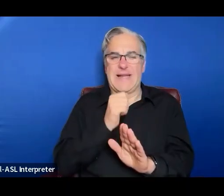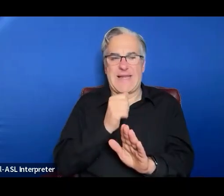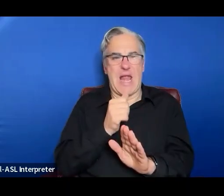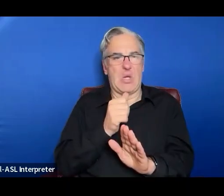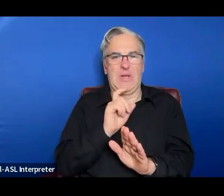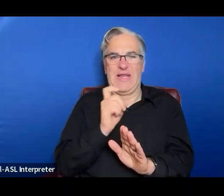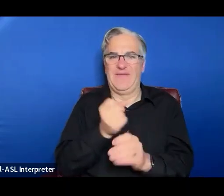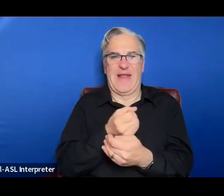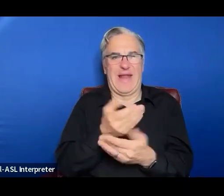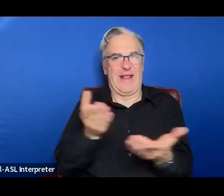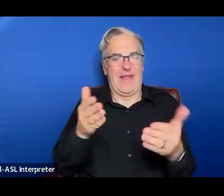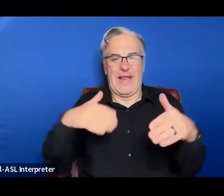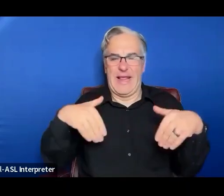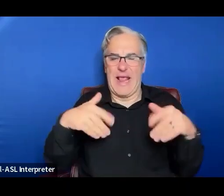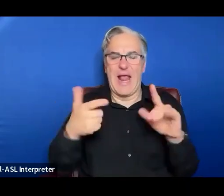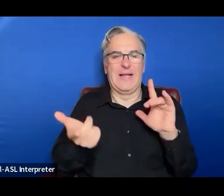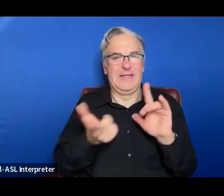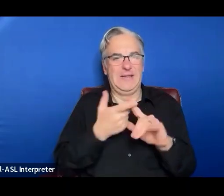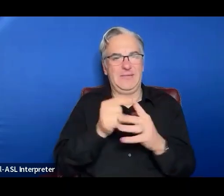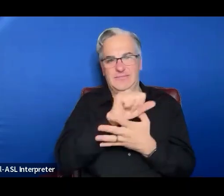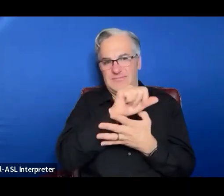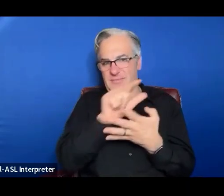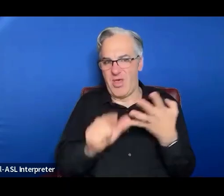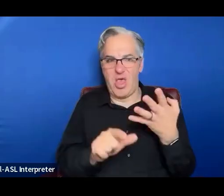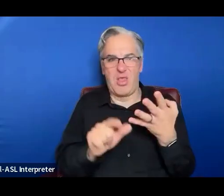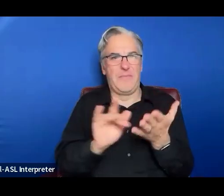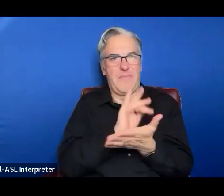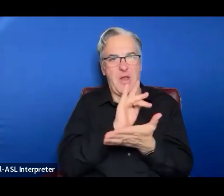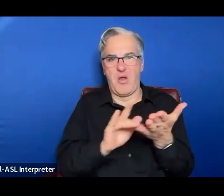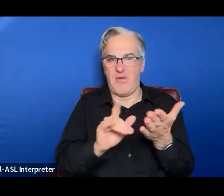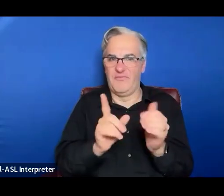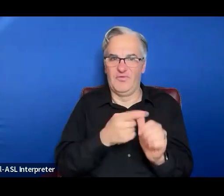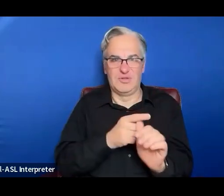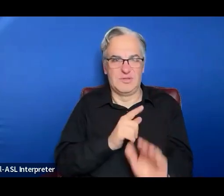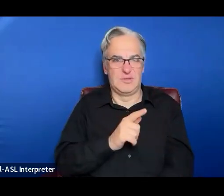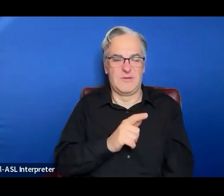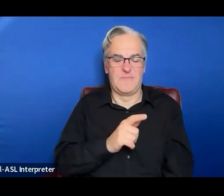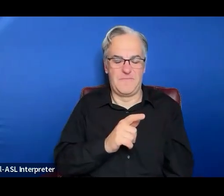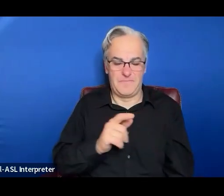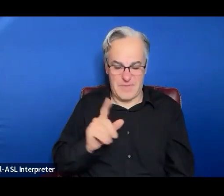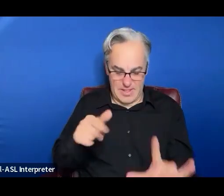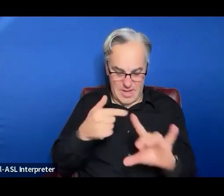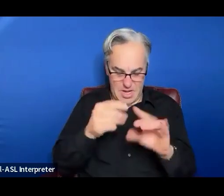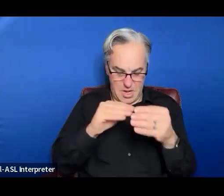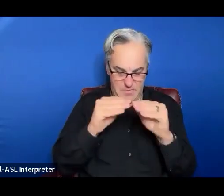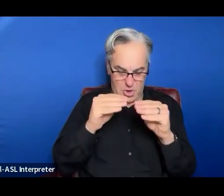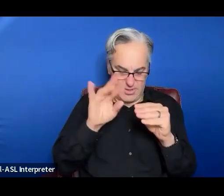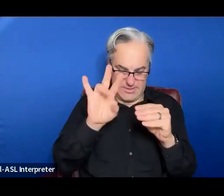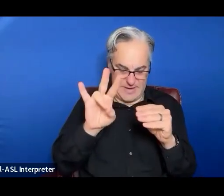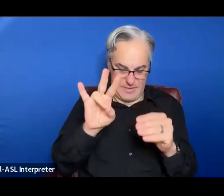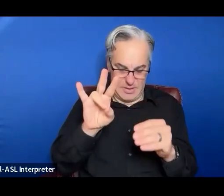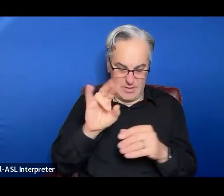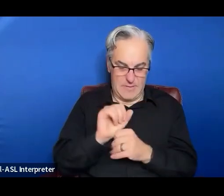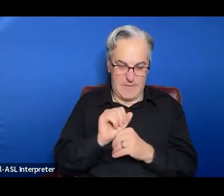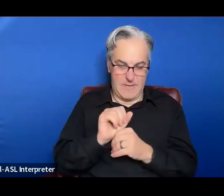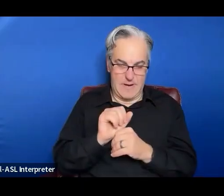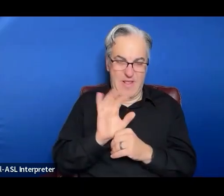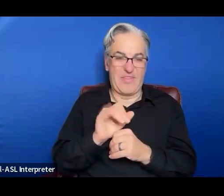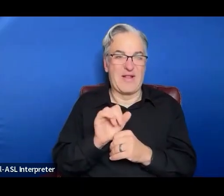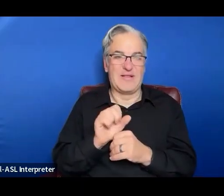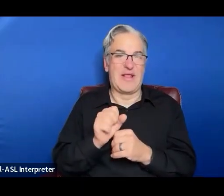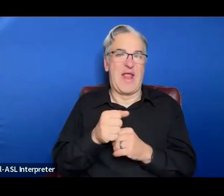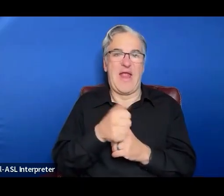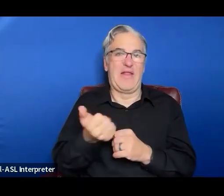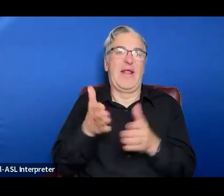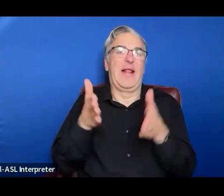give anybody anything until all these things are paid in the right order. And then you get to number 7, that's everything else